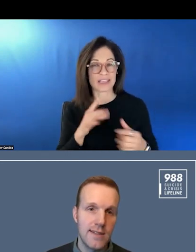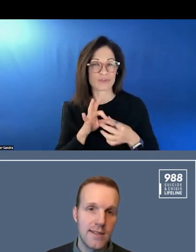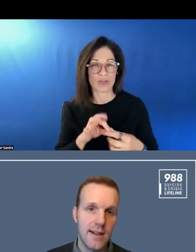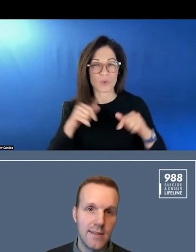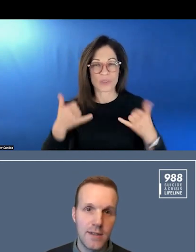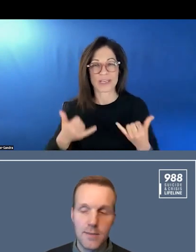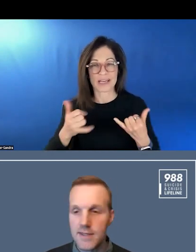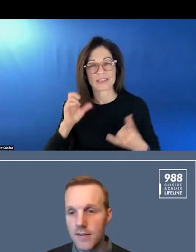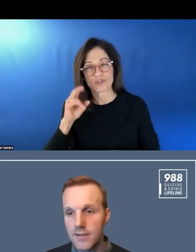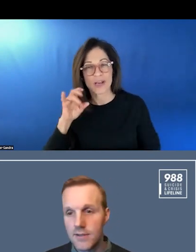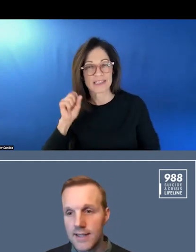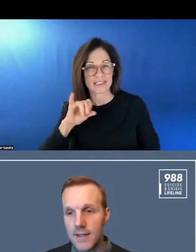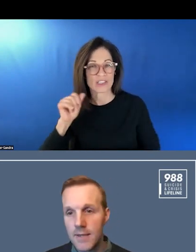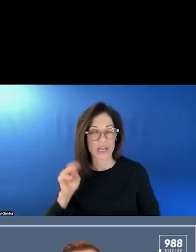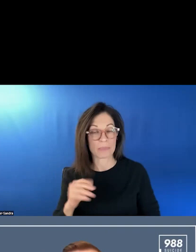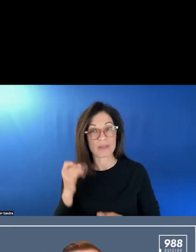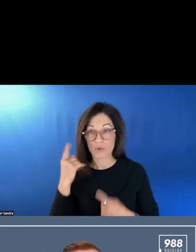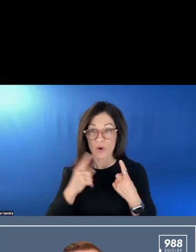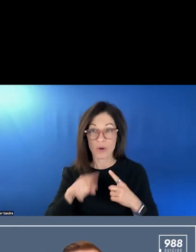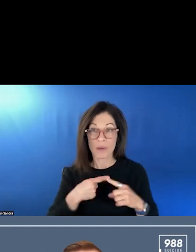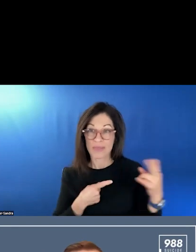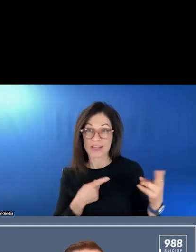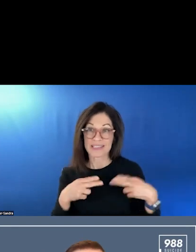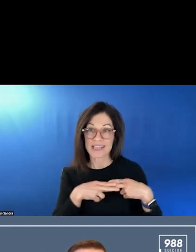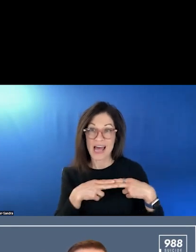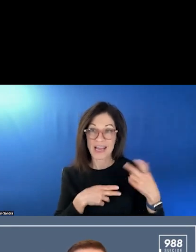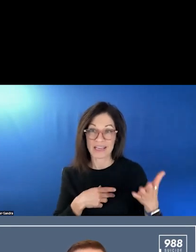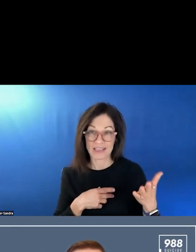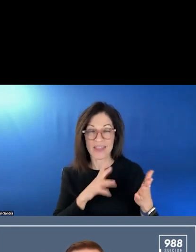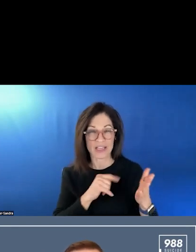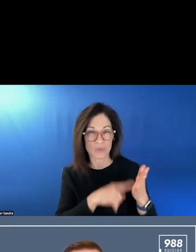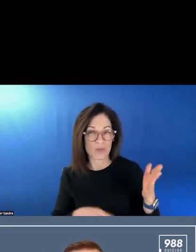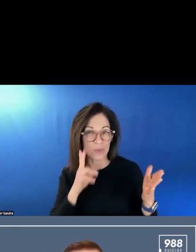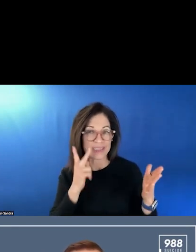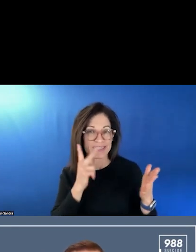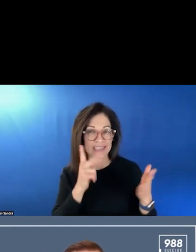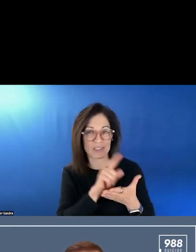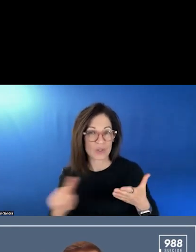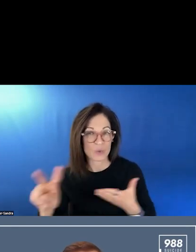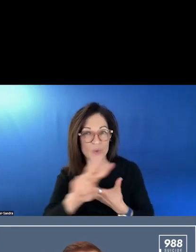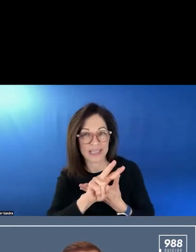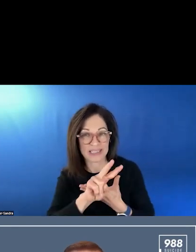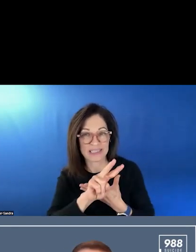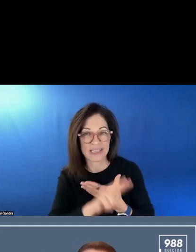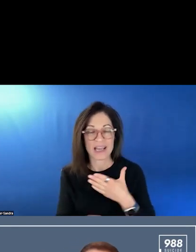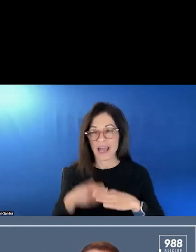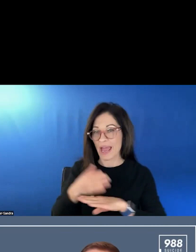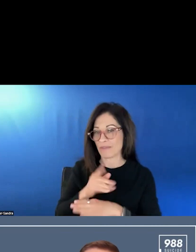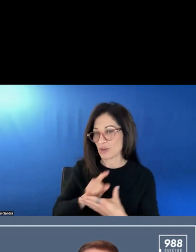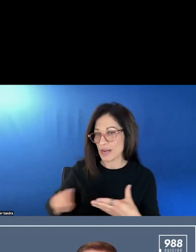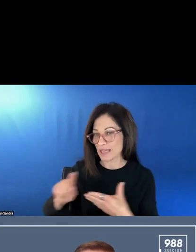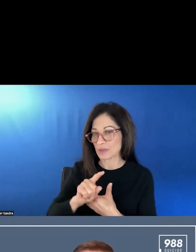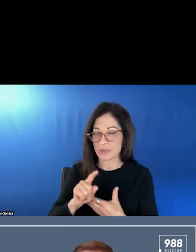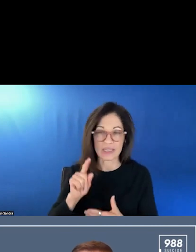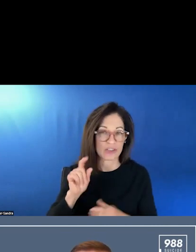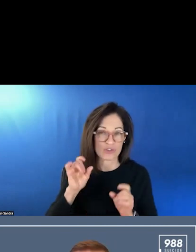you're wondering what this slide that's been up this whole time, this is what's coming in 2 weeks following next week's episode of Crisis Jam Debate, the